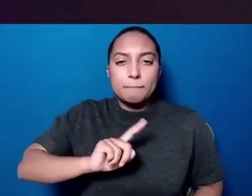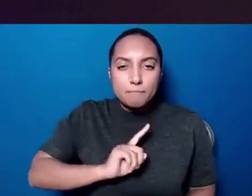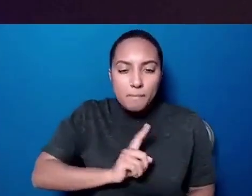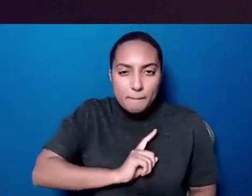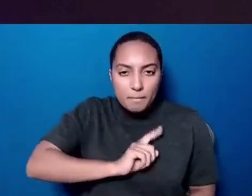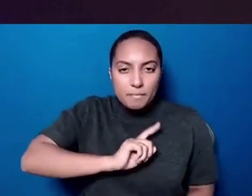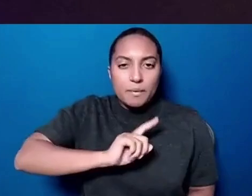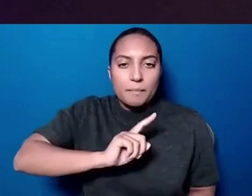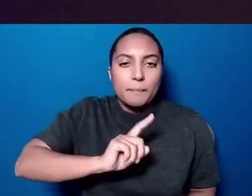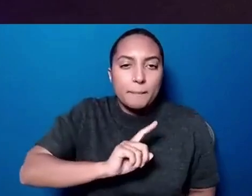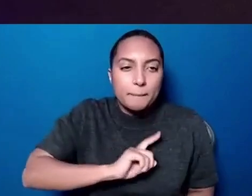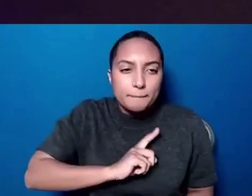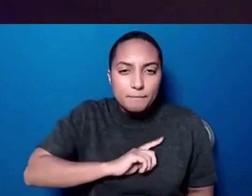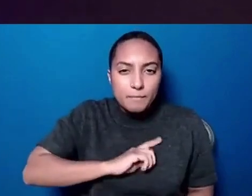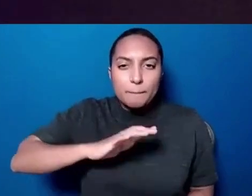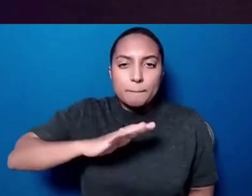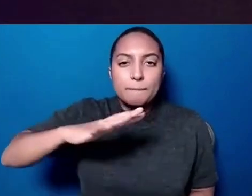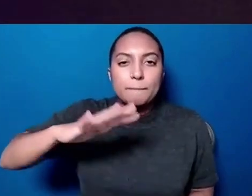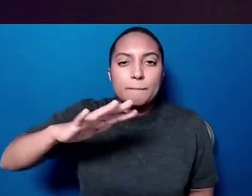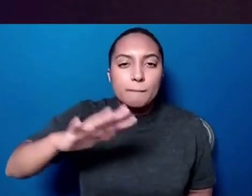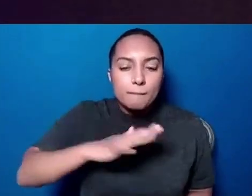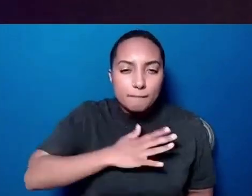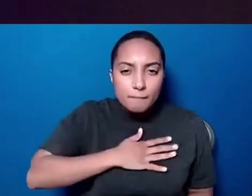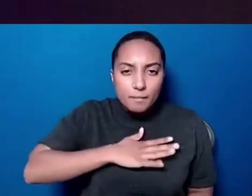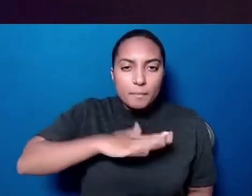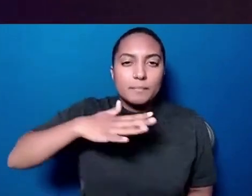the frequency,